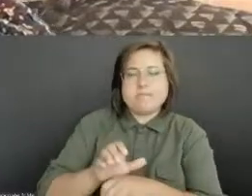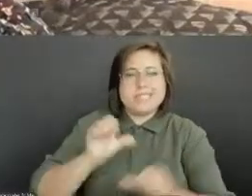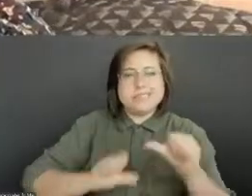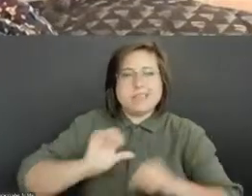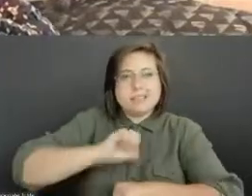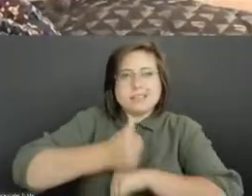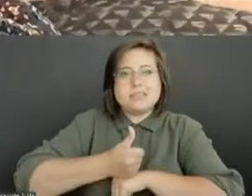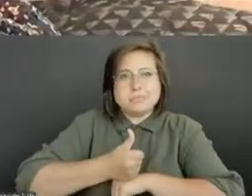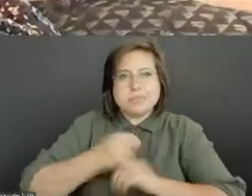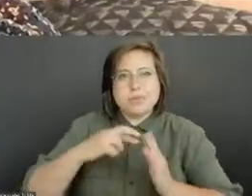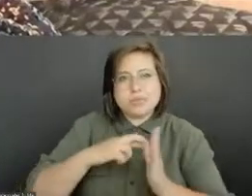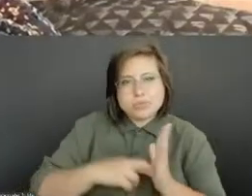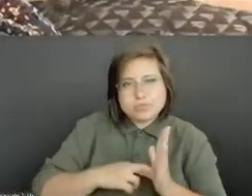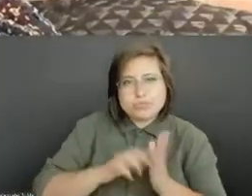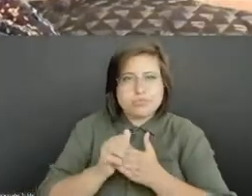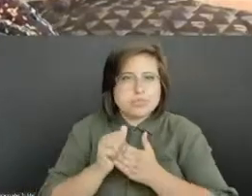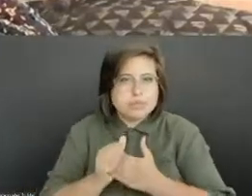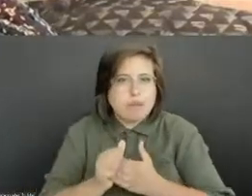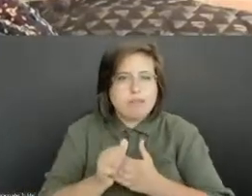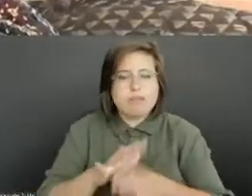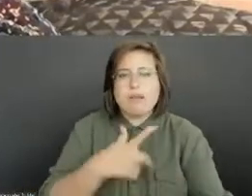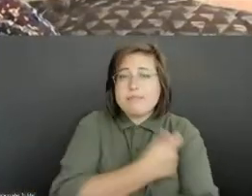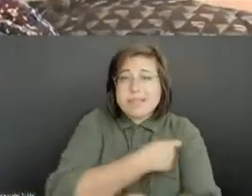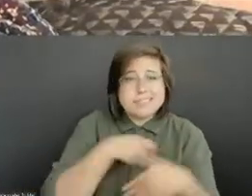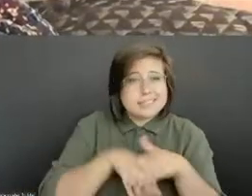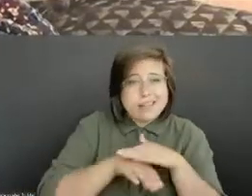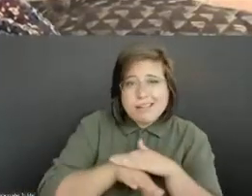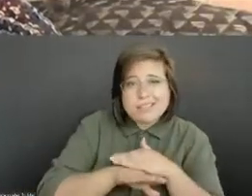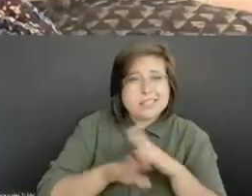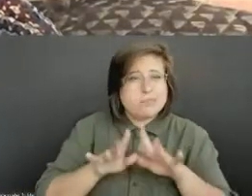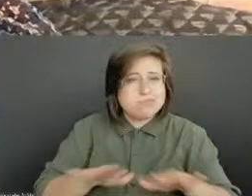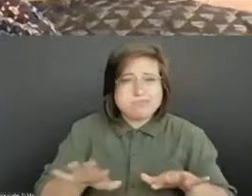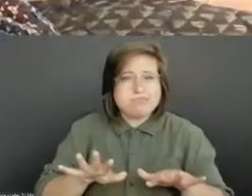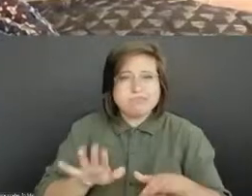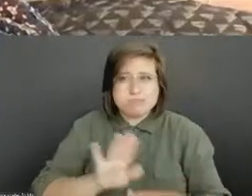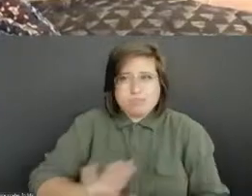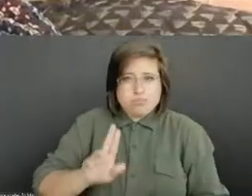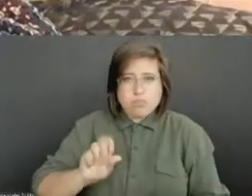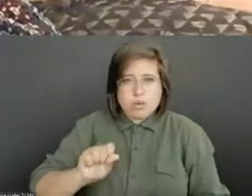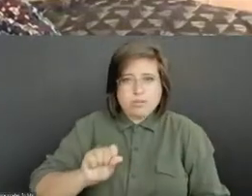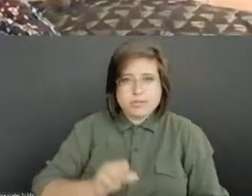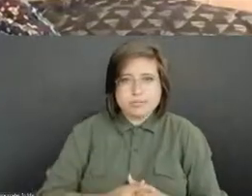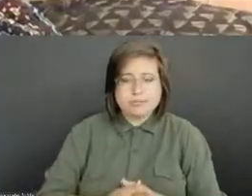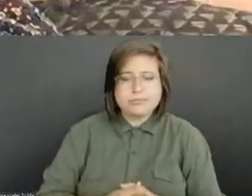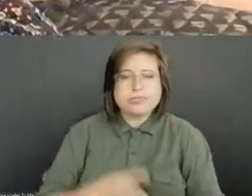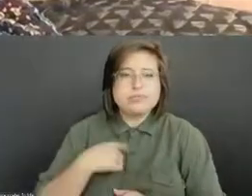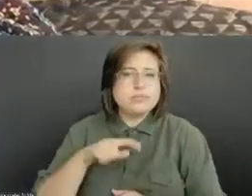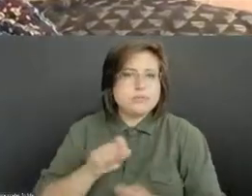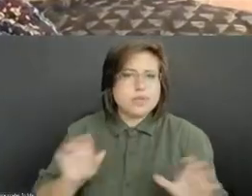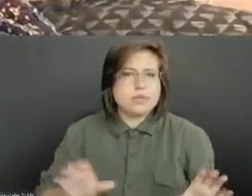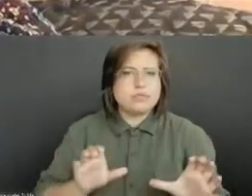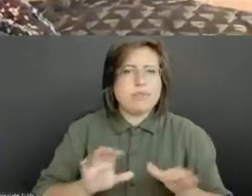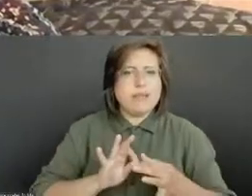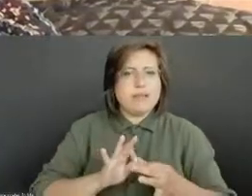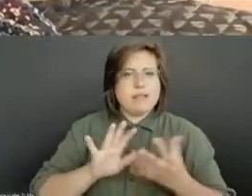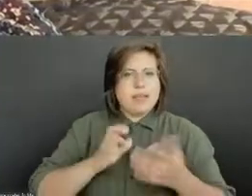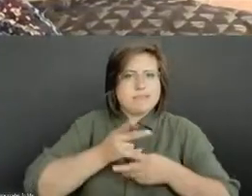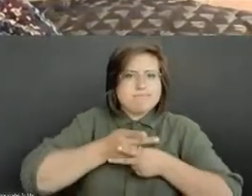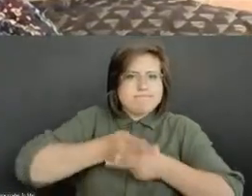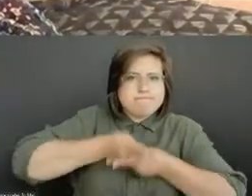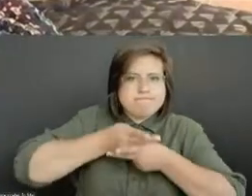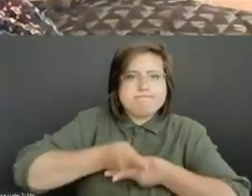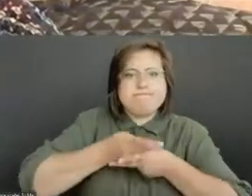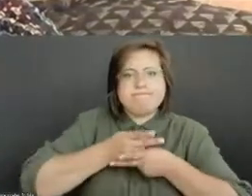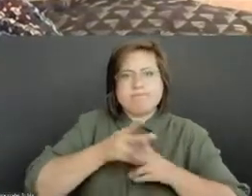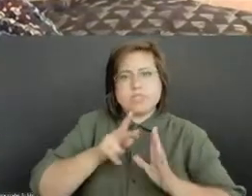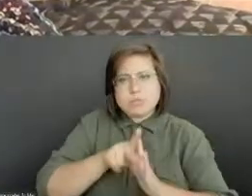testing, treatment, and vaccine access in every part of this country. We need to act on the precautionary principle during this